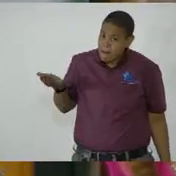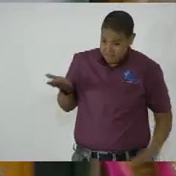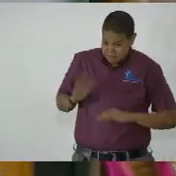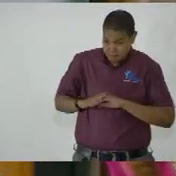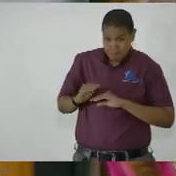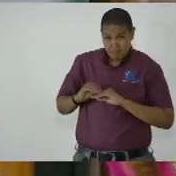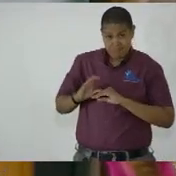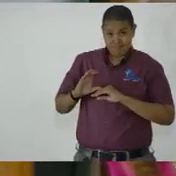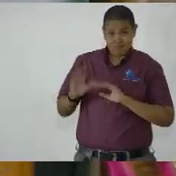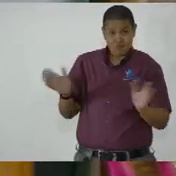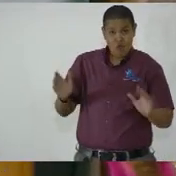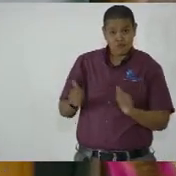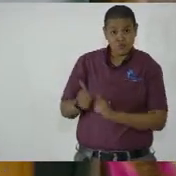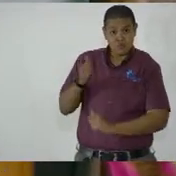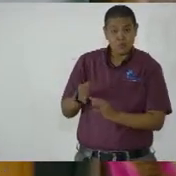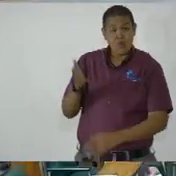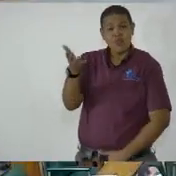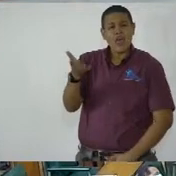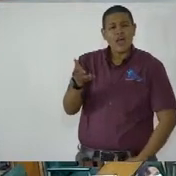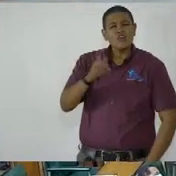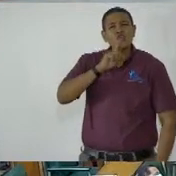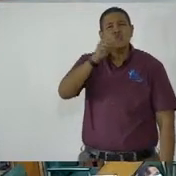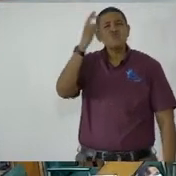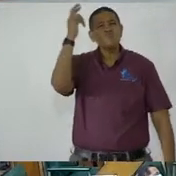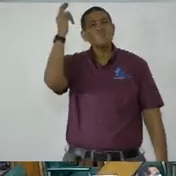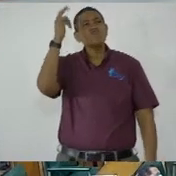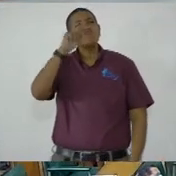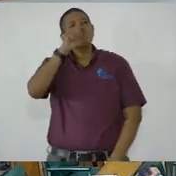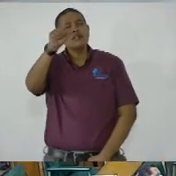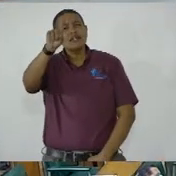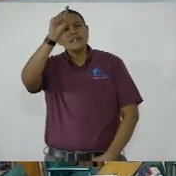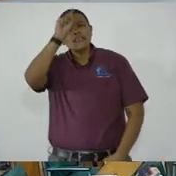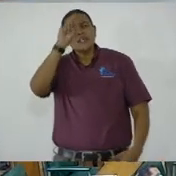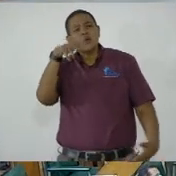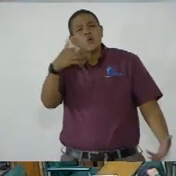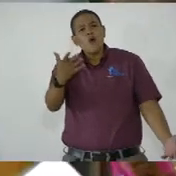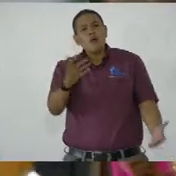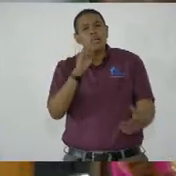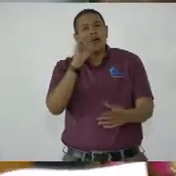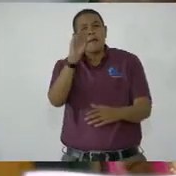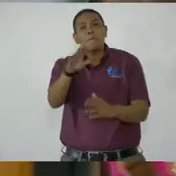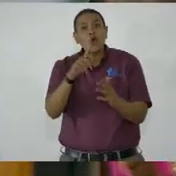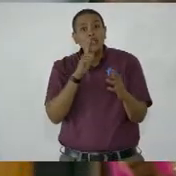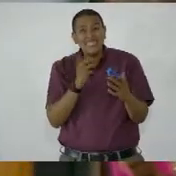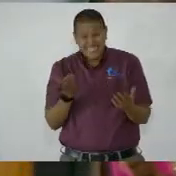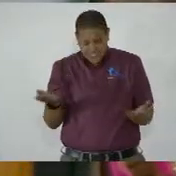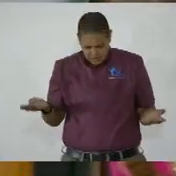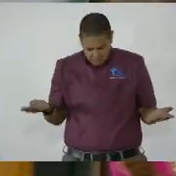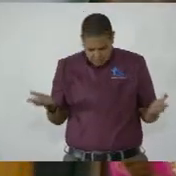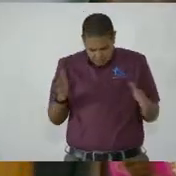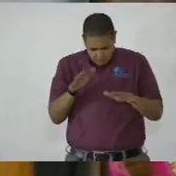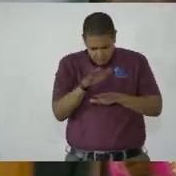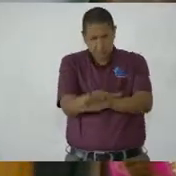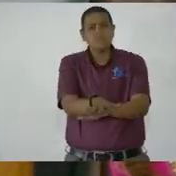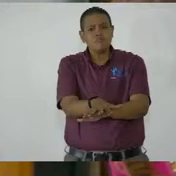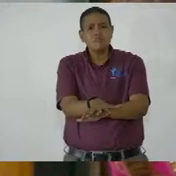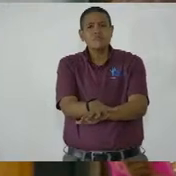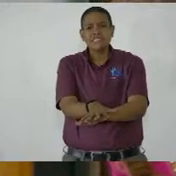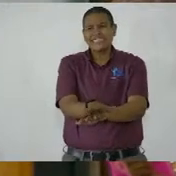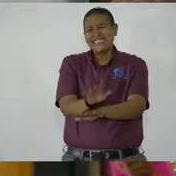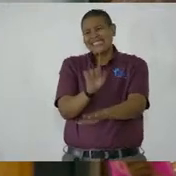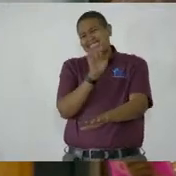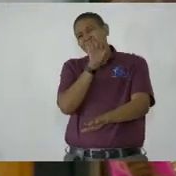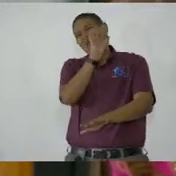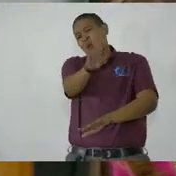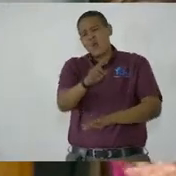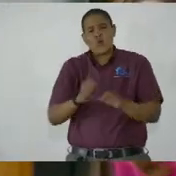Court. So the real question, Madam Speaker, is to put the files together and to get matters tried